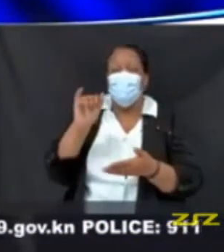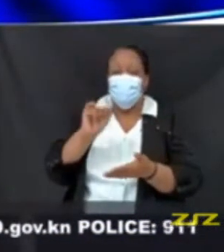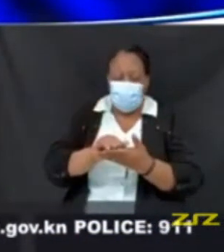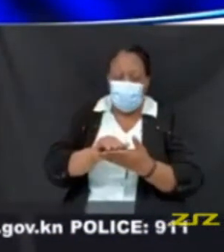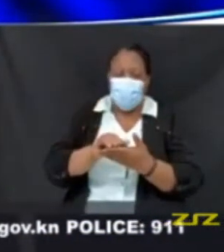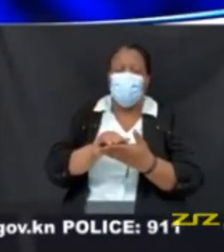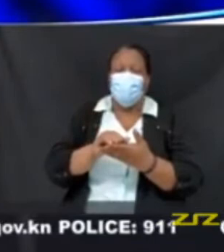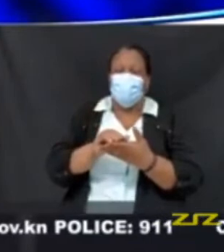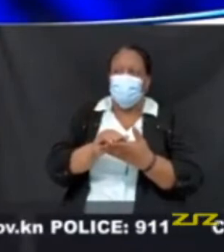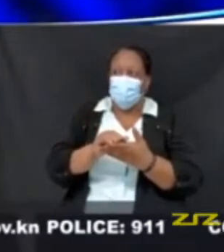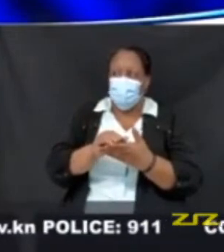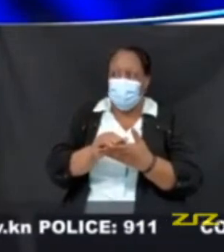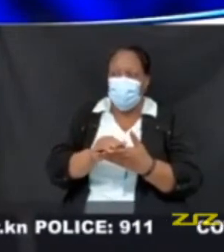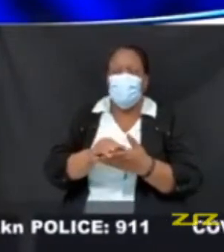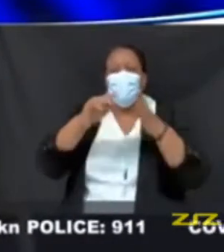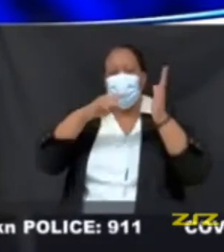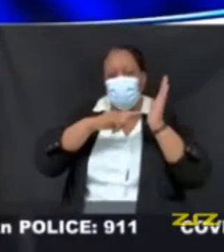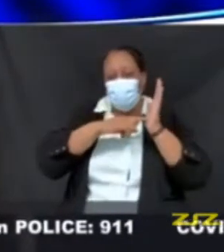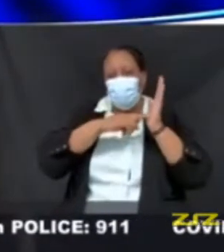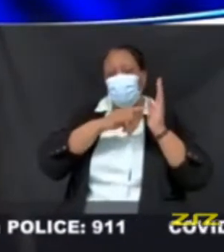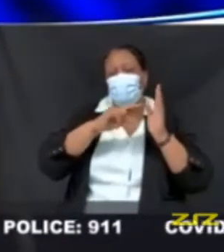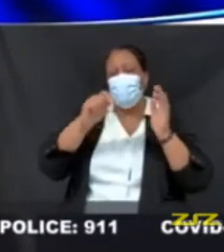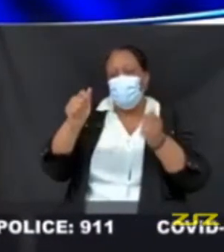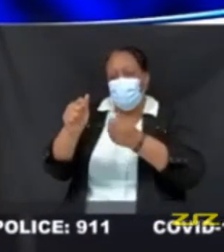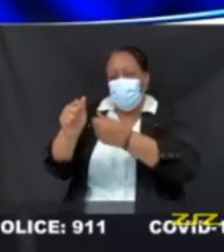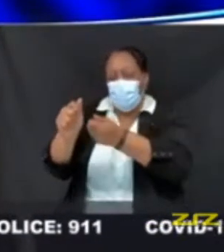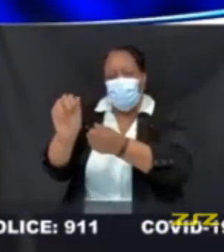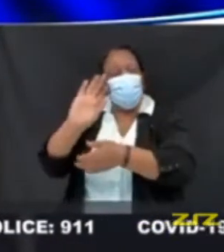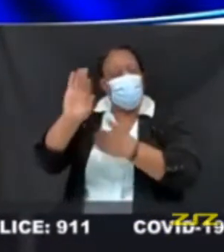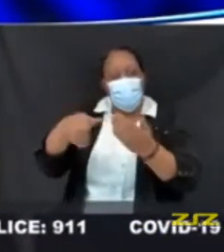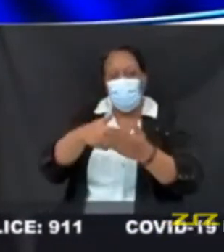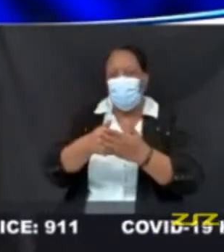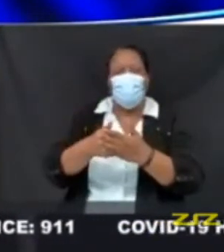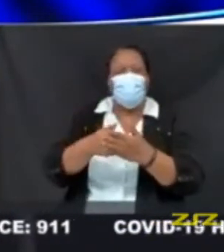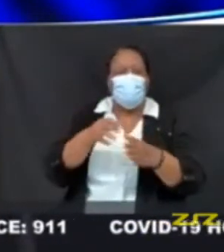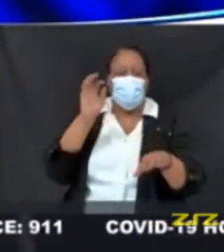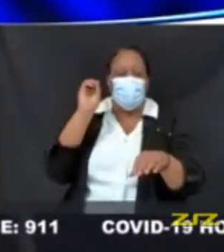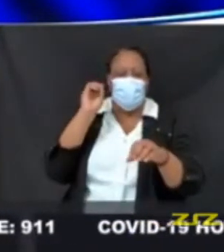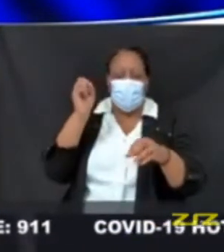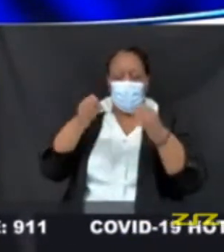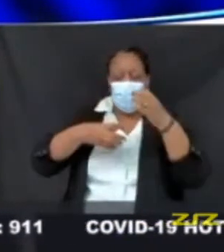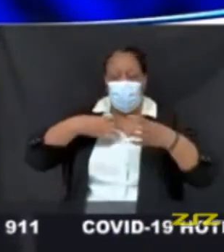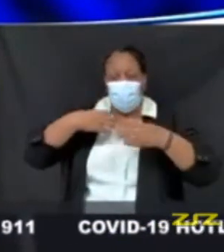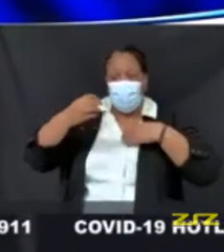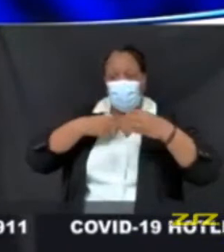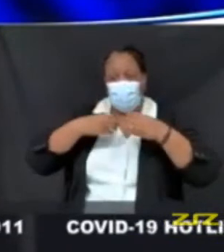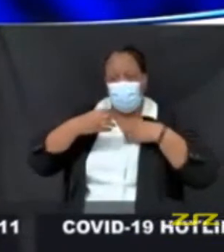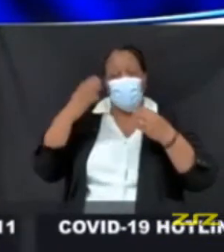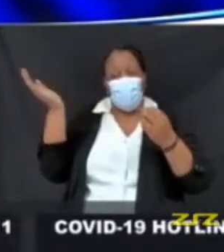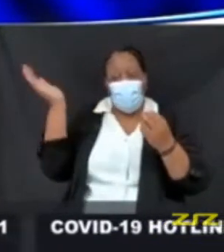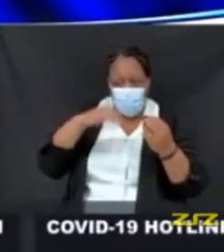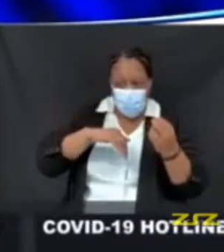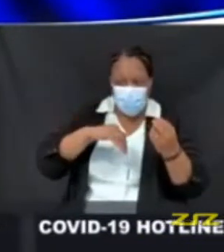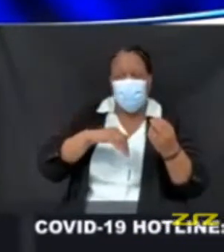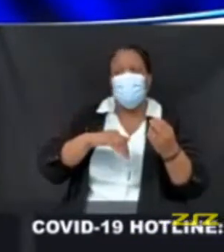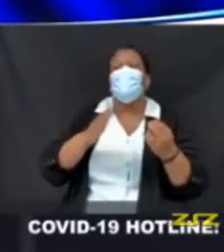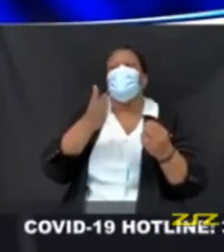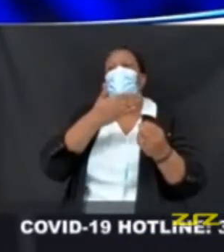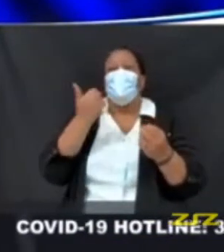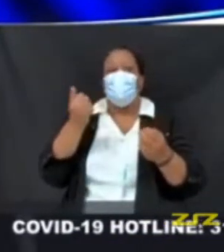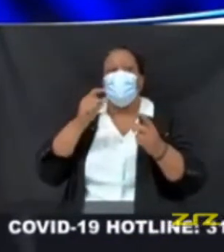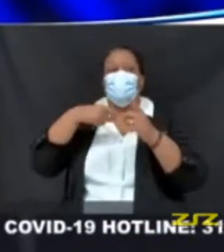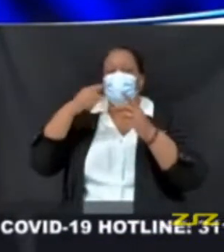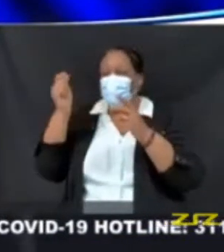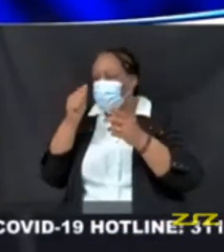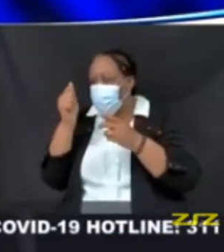prosecution always follow breaches that come to our attention following an investigation. So any breach, once they